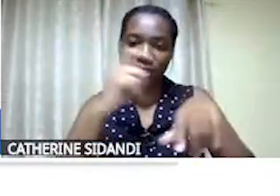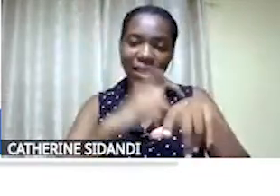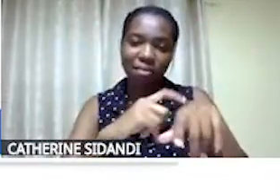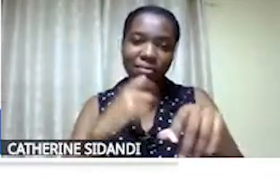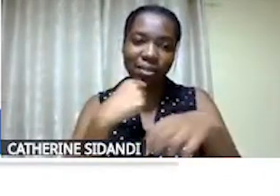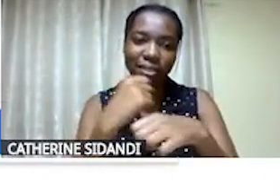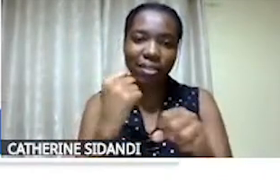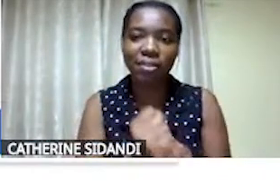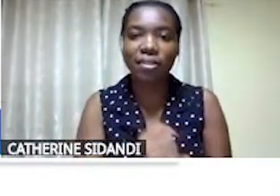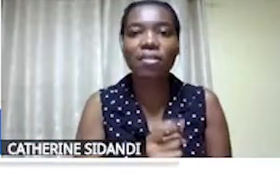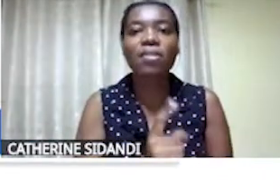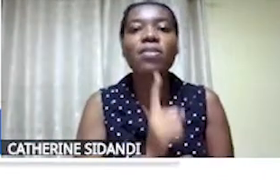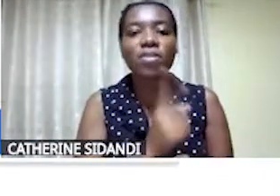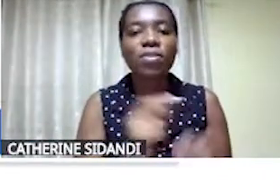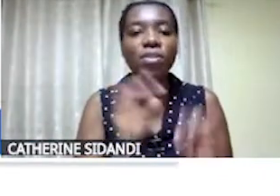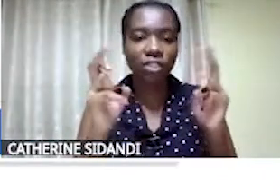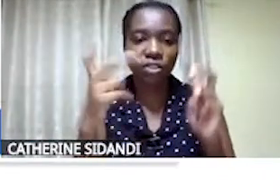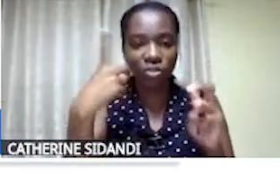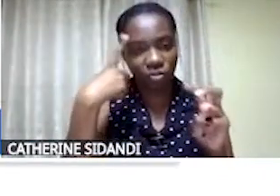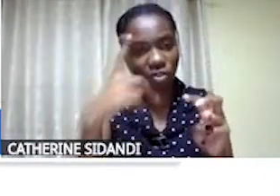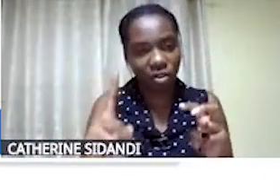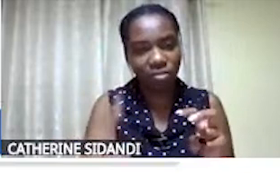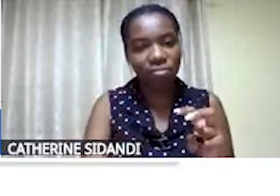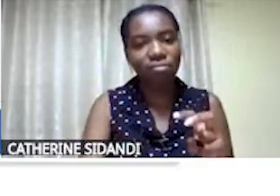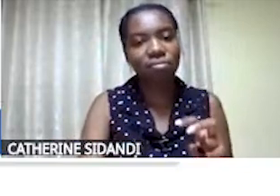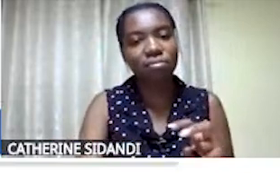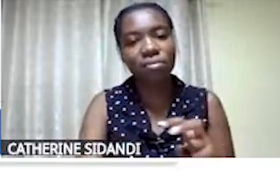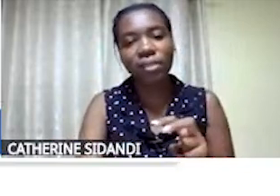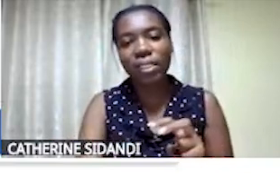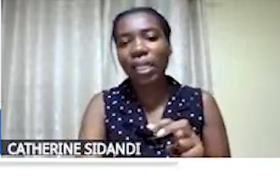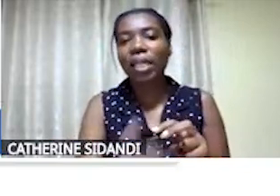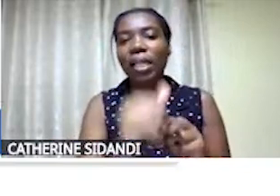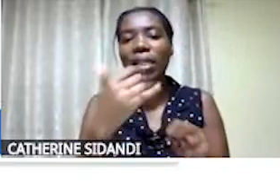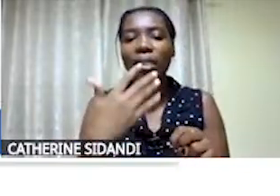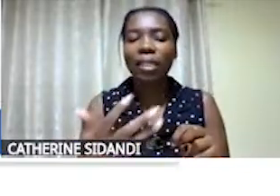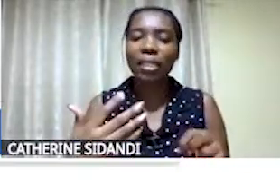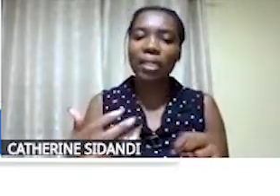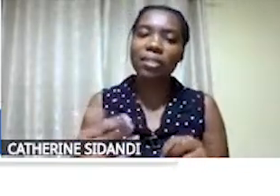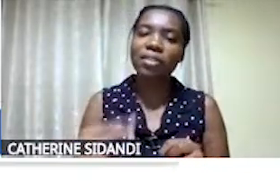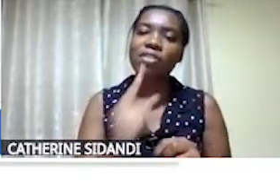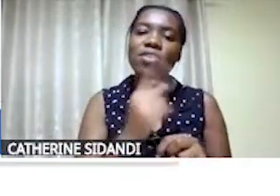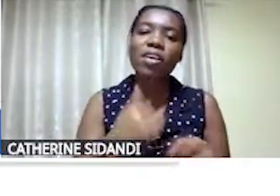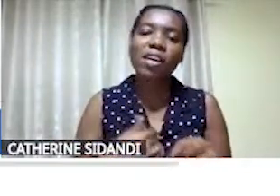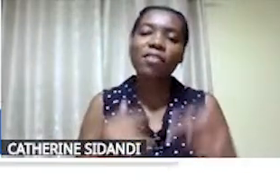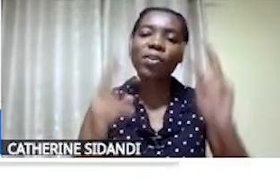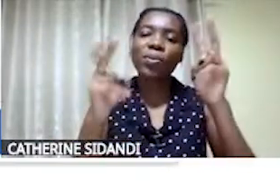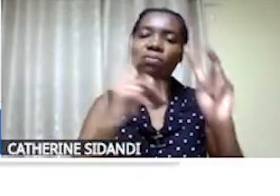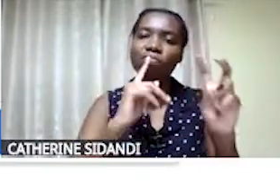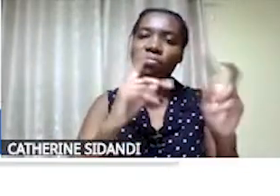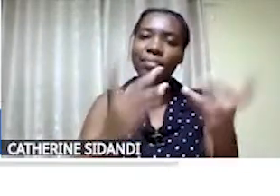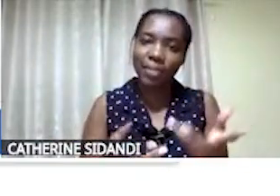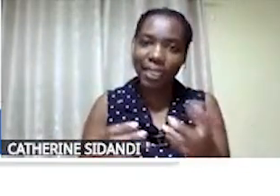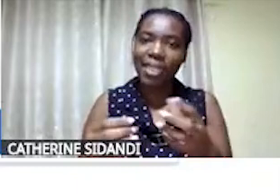the issue of execution. There is even a quote that says, strategy can